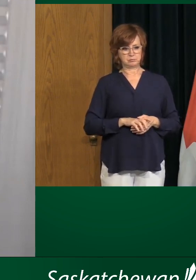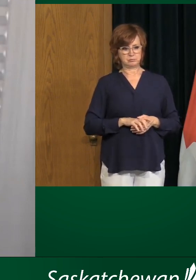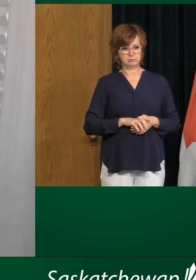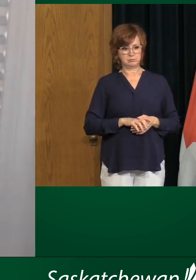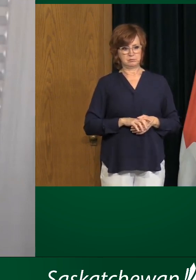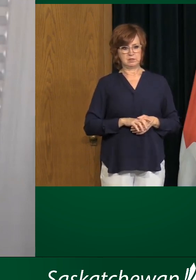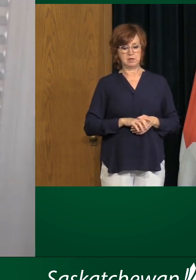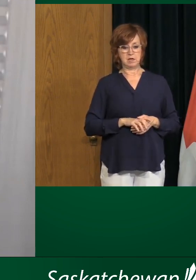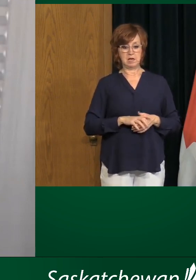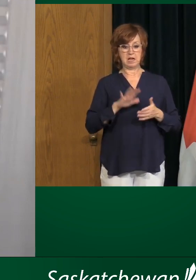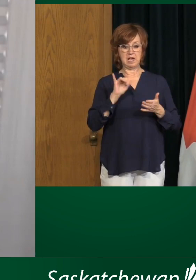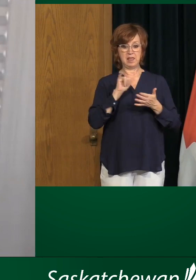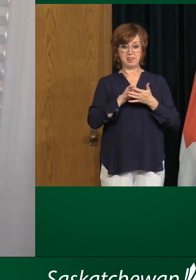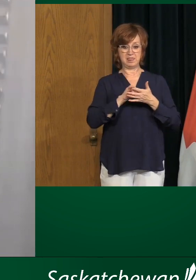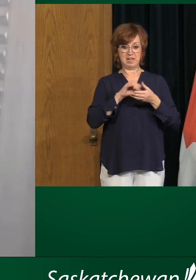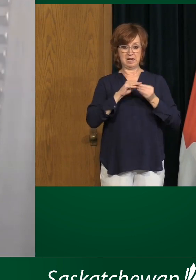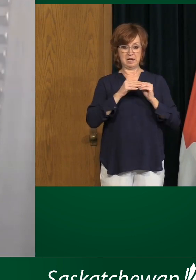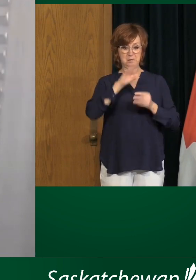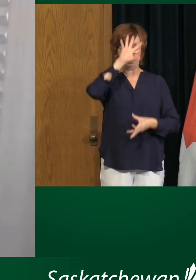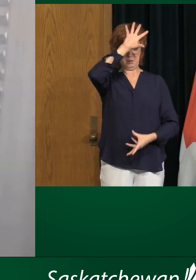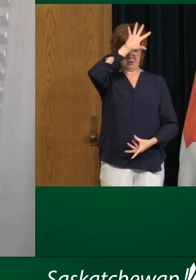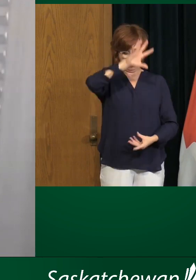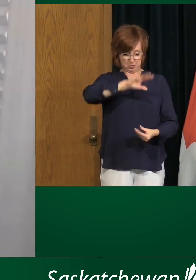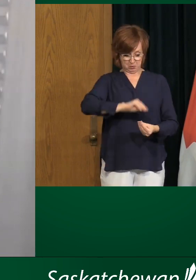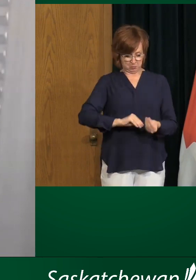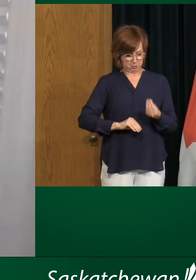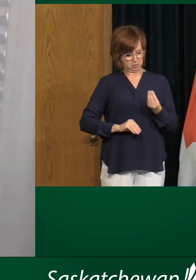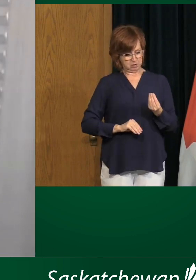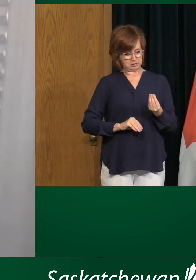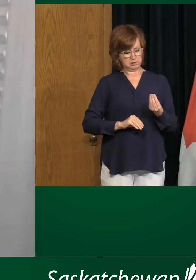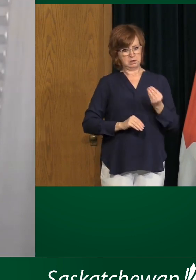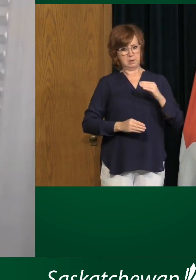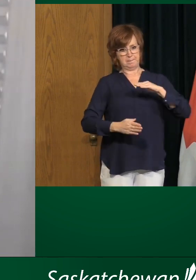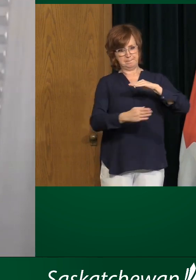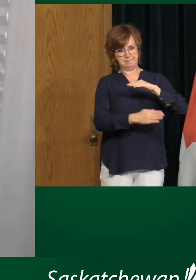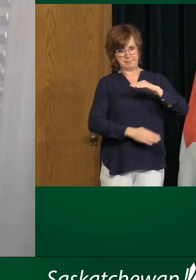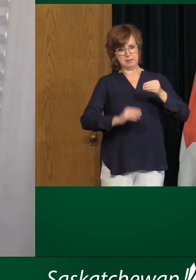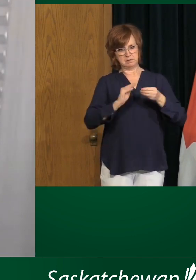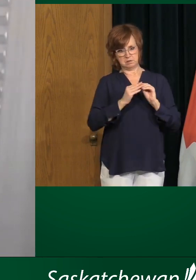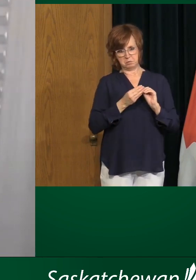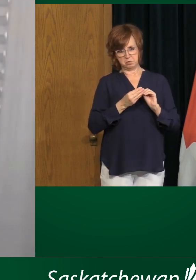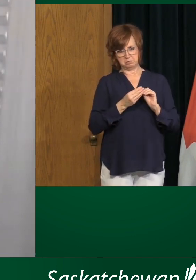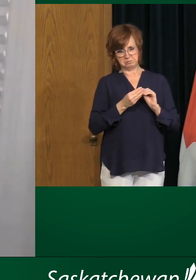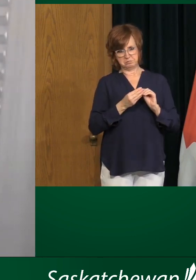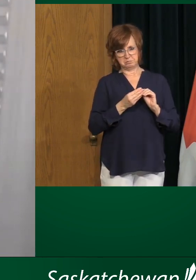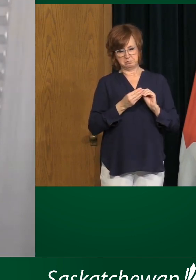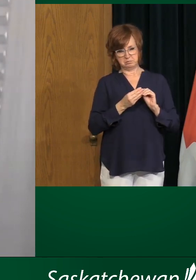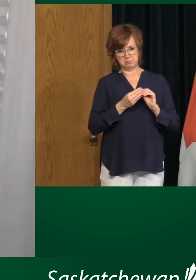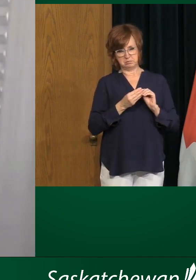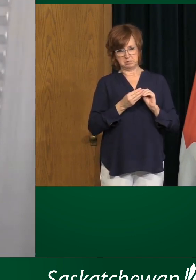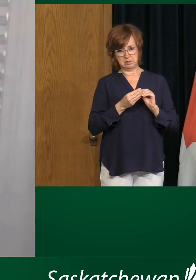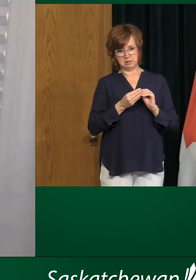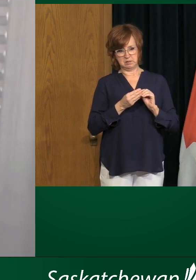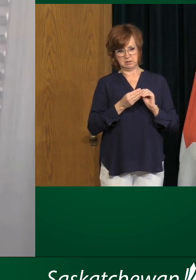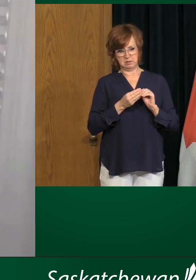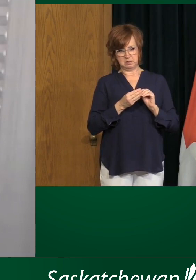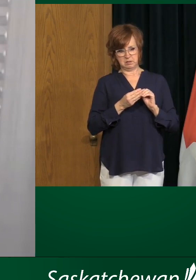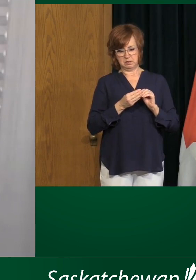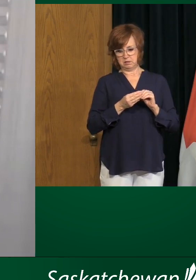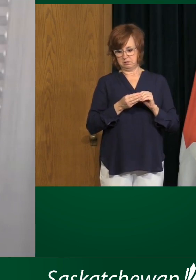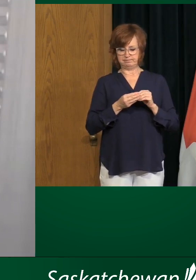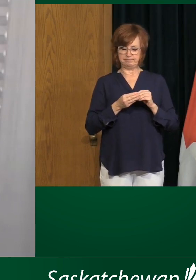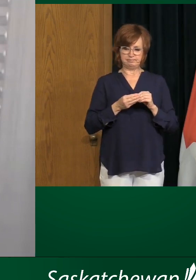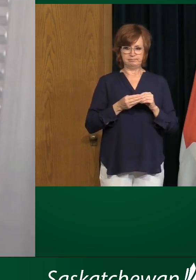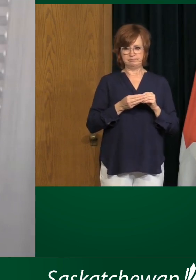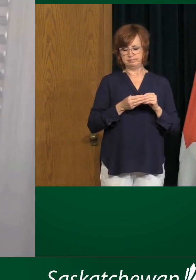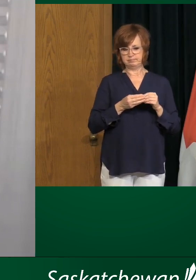So exactly as Scott was saying around how well are people following restrictions. That we know it's difficult